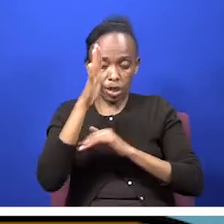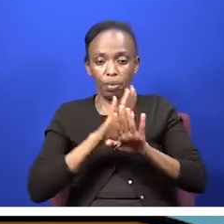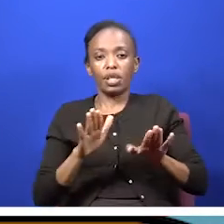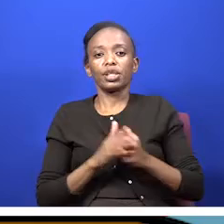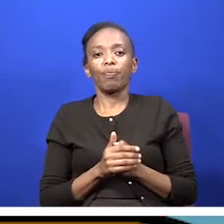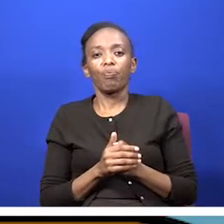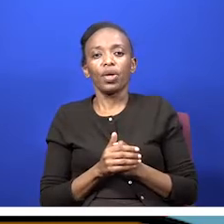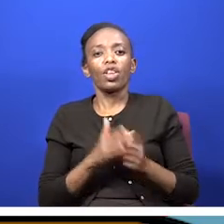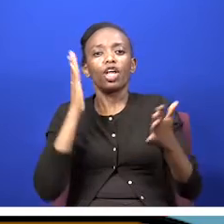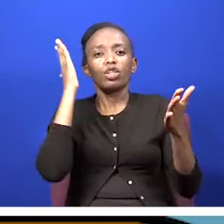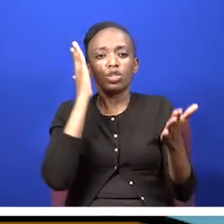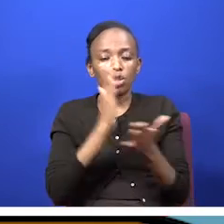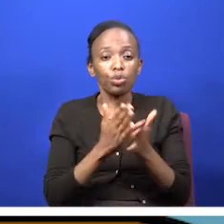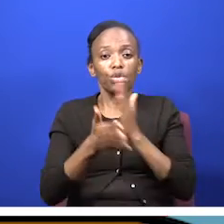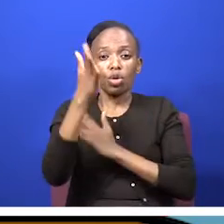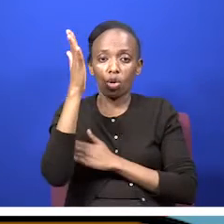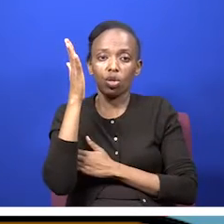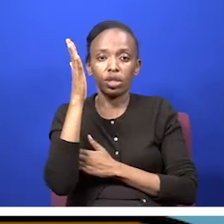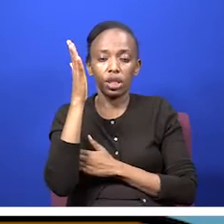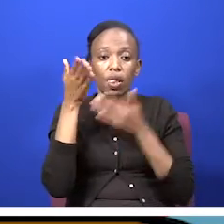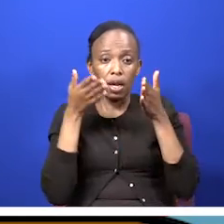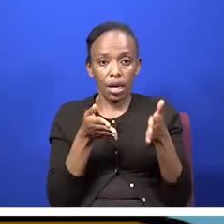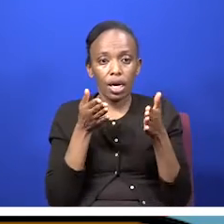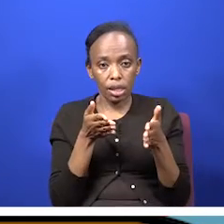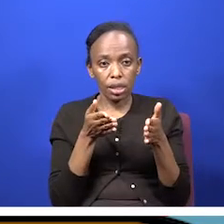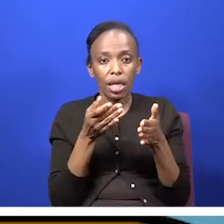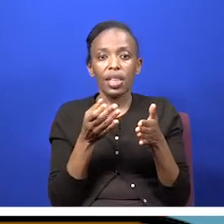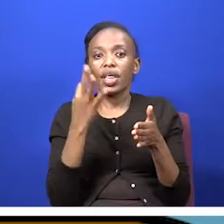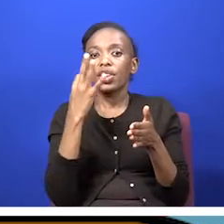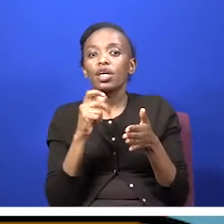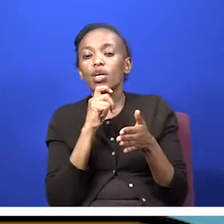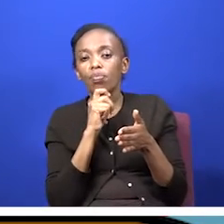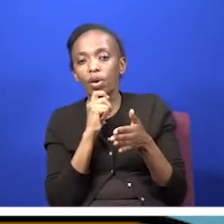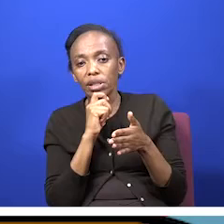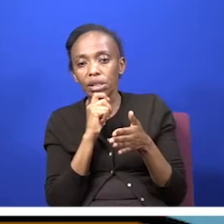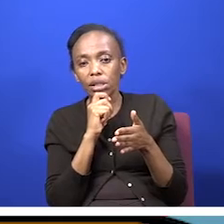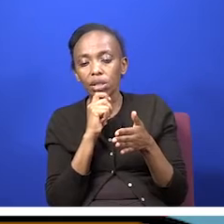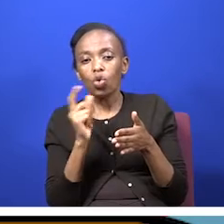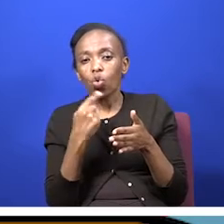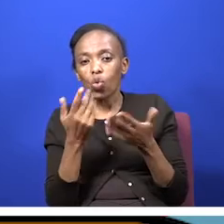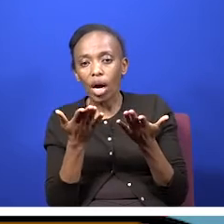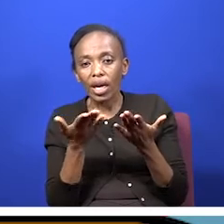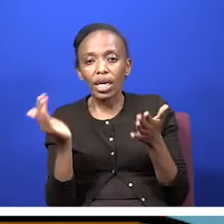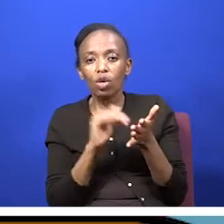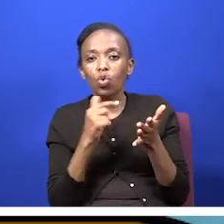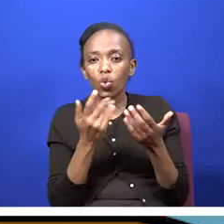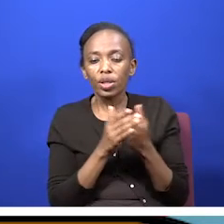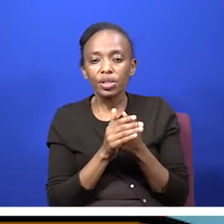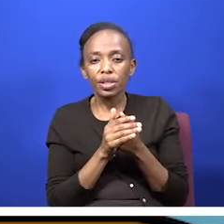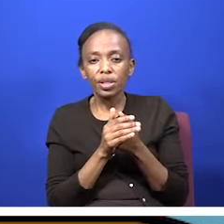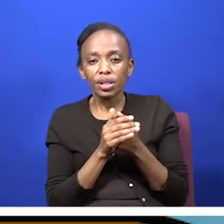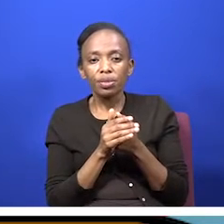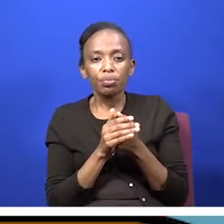worship God. The true God. So, the three Hebrew boys, that is, who are they